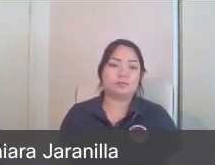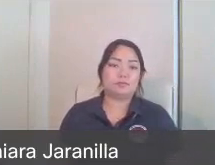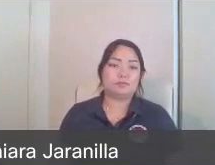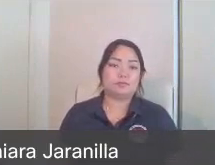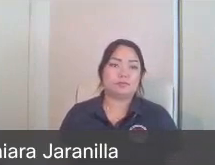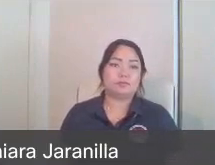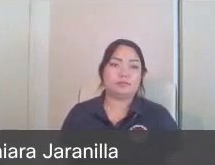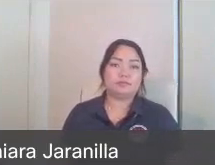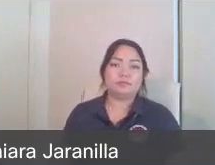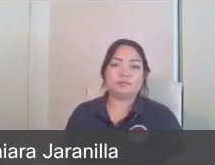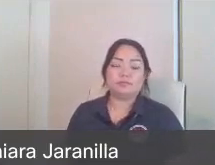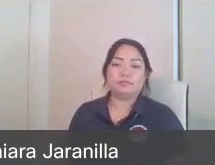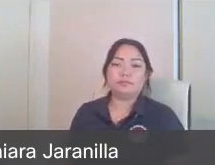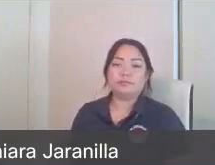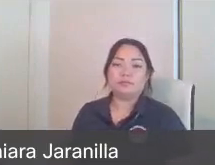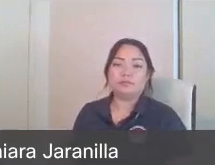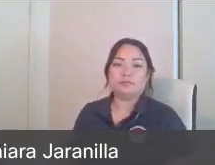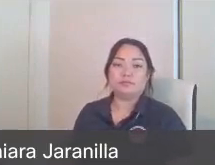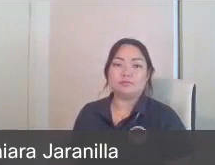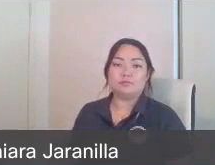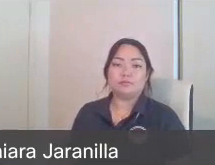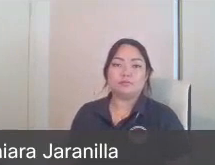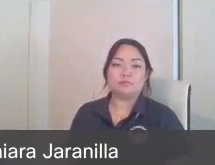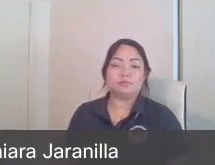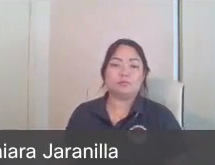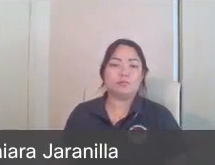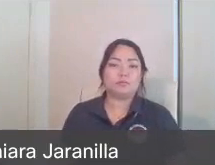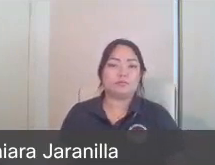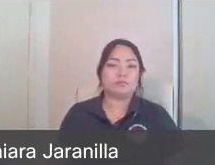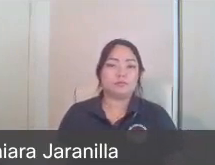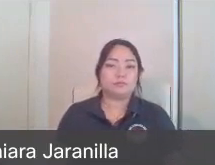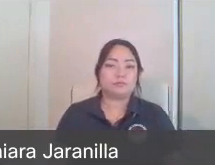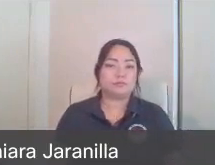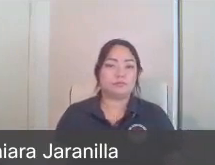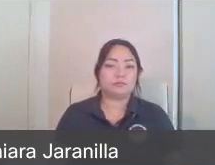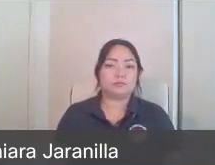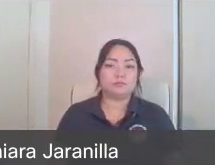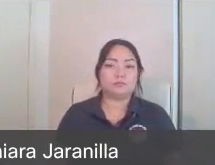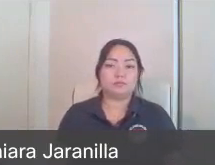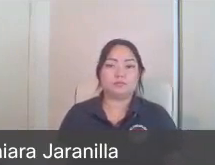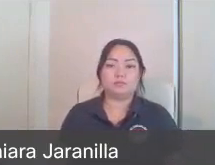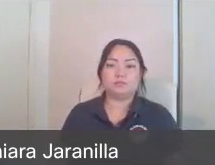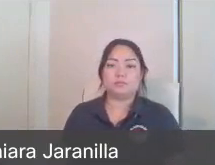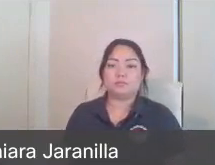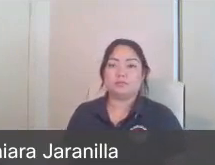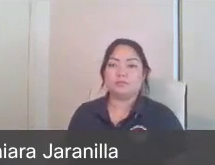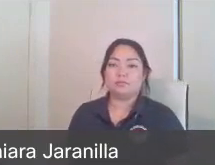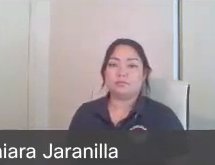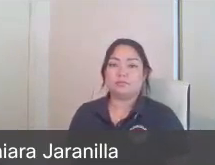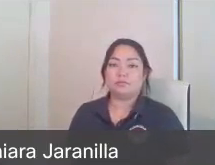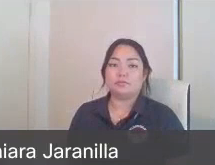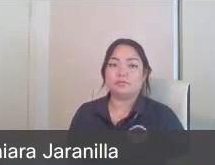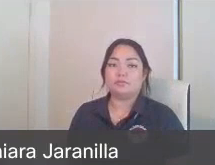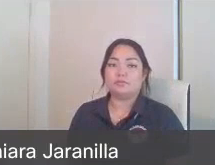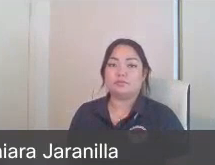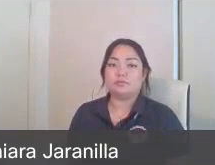a really exciting piece of our ability to really share with our stakeholders the impact that this project is having. You know, our ultimate goal